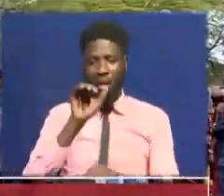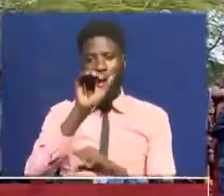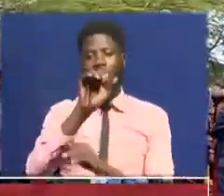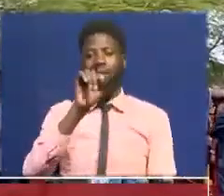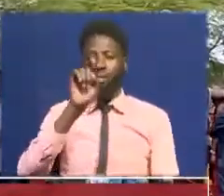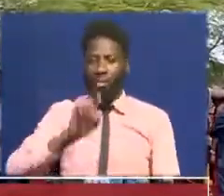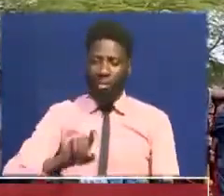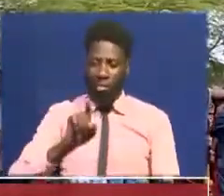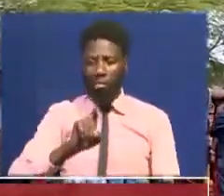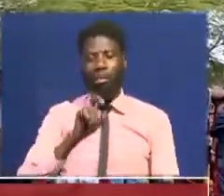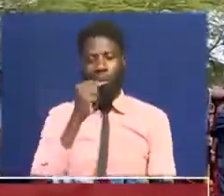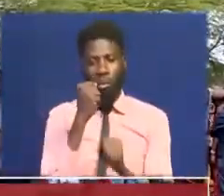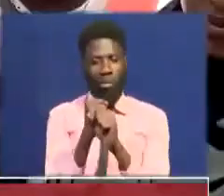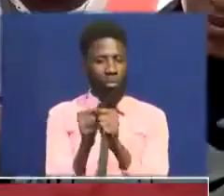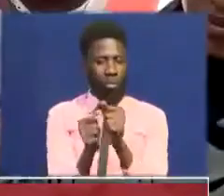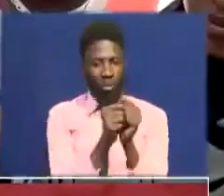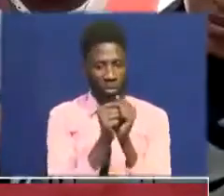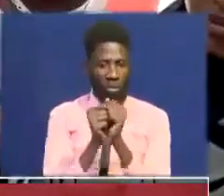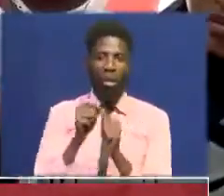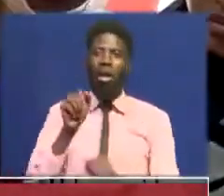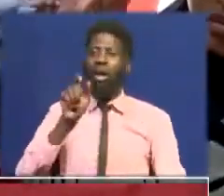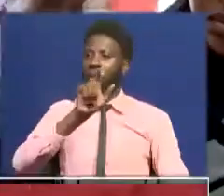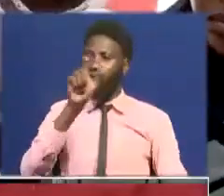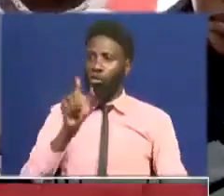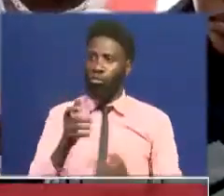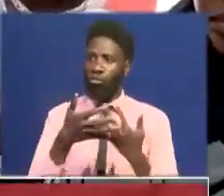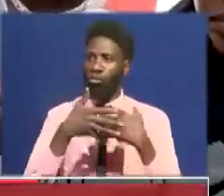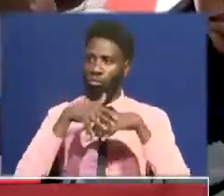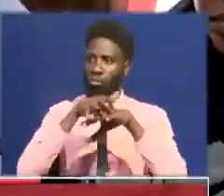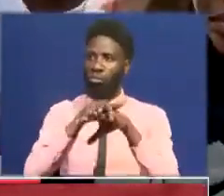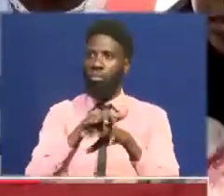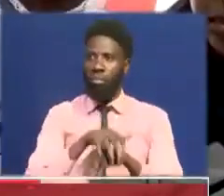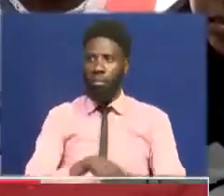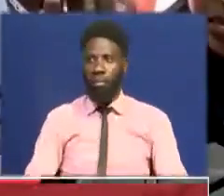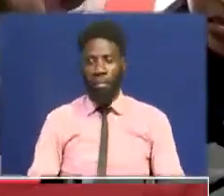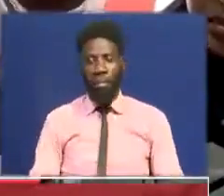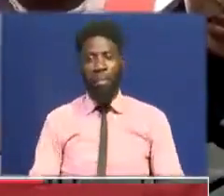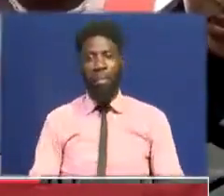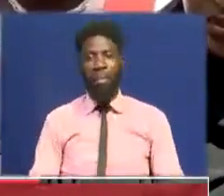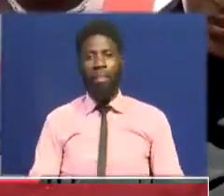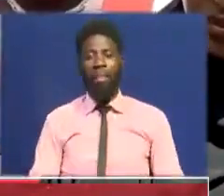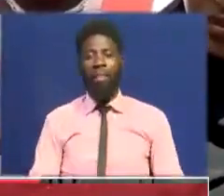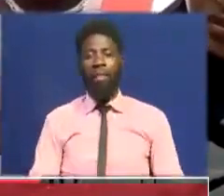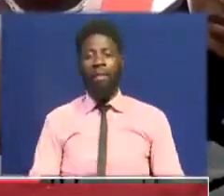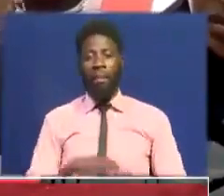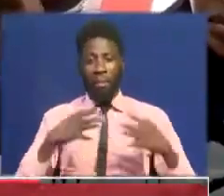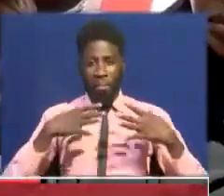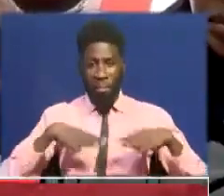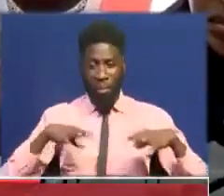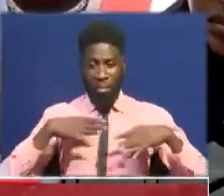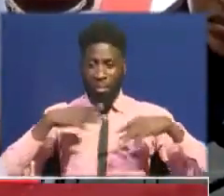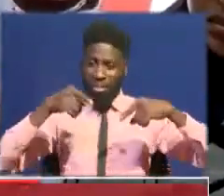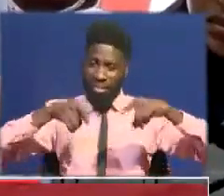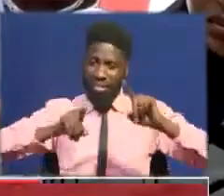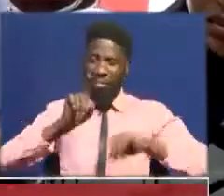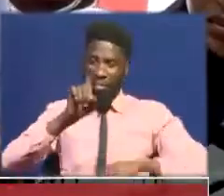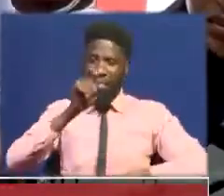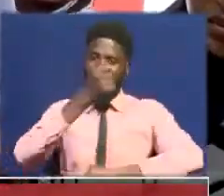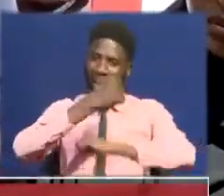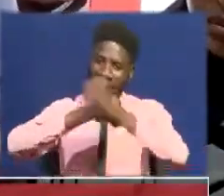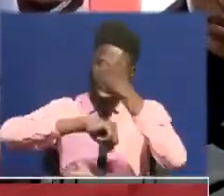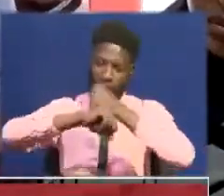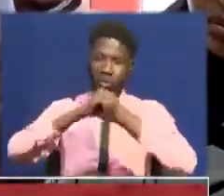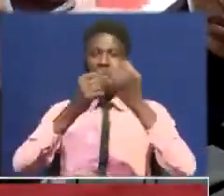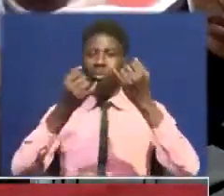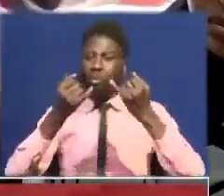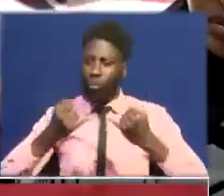regional integration and development. Integration is people-led. So people also need to take initiative. Take the trouble to find